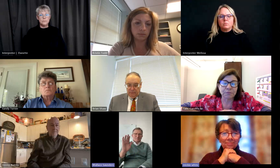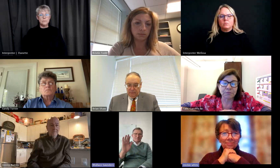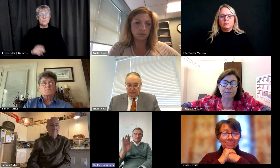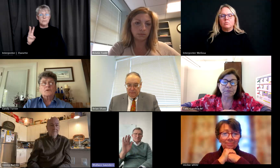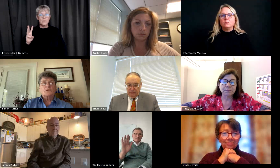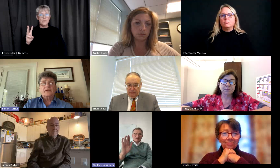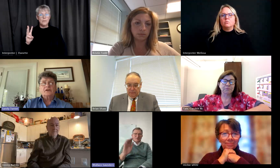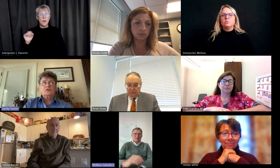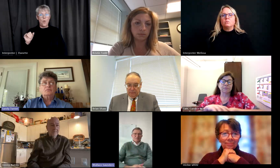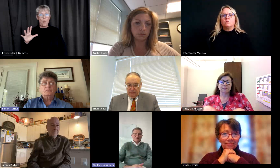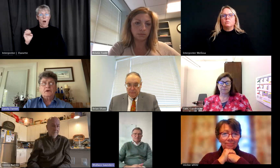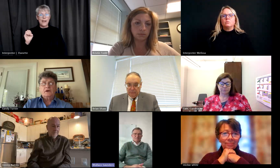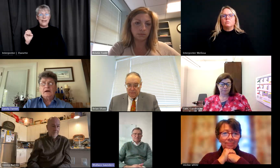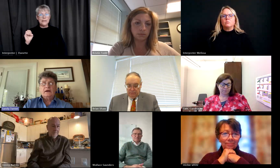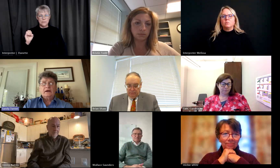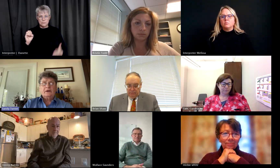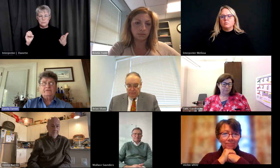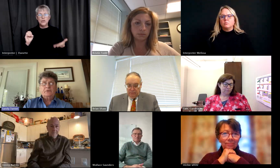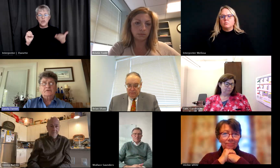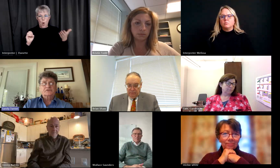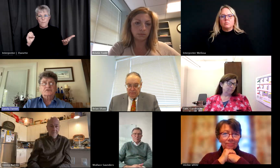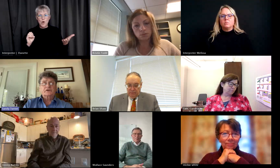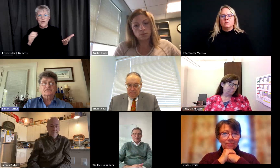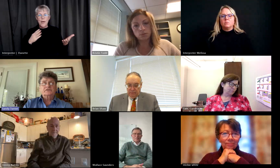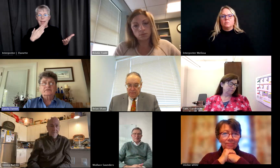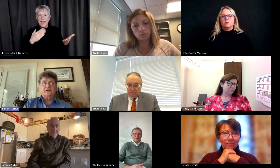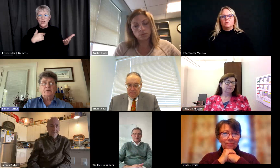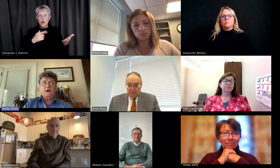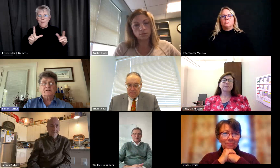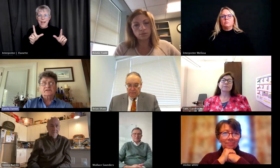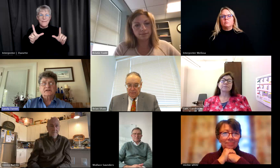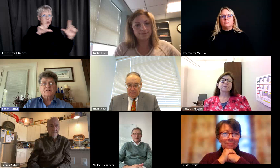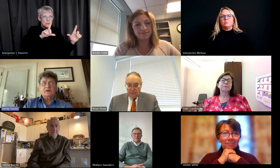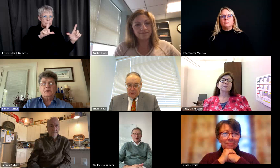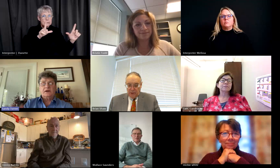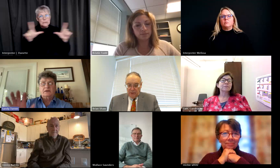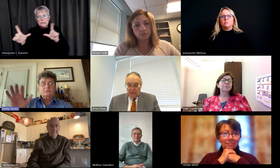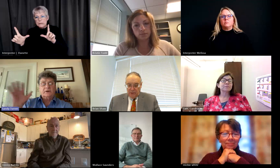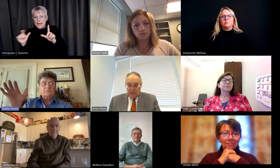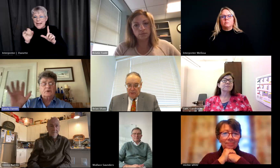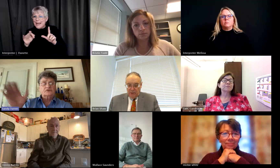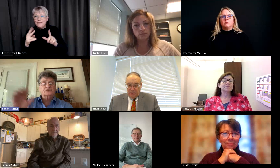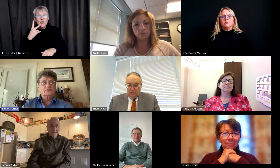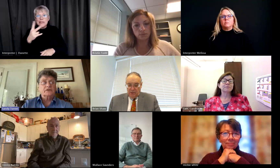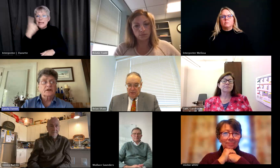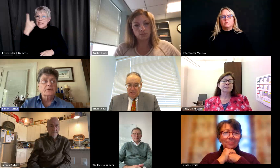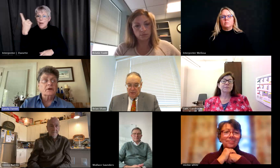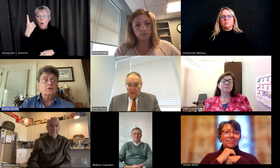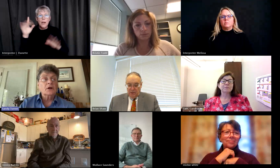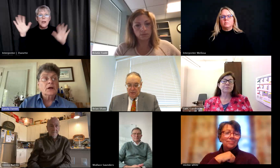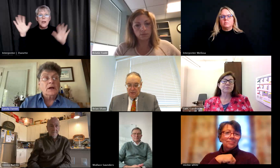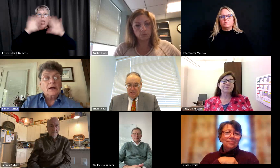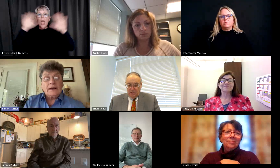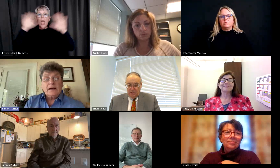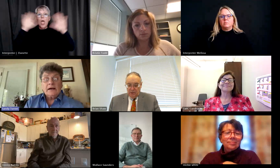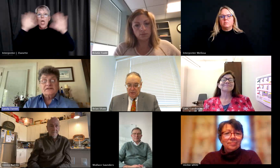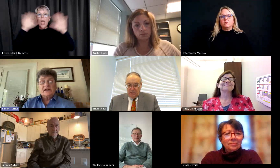Wallace. So Thank moved. you. I'm having to bounce screens. If anybody sees anybody making motions or anything, let me